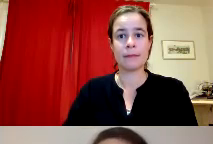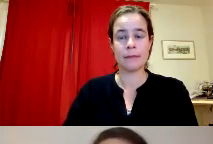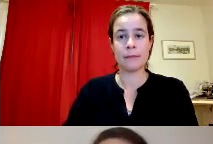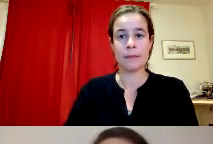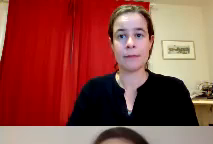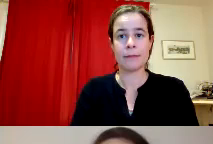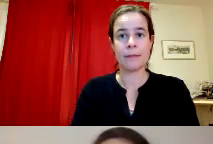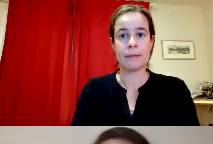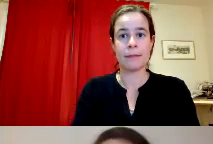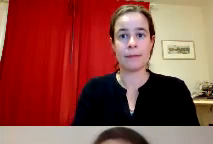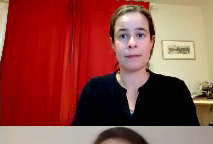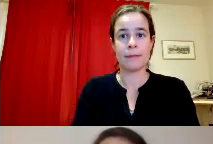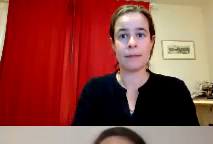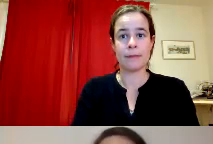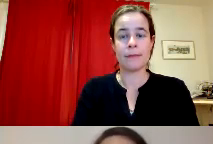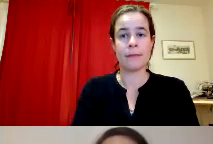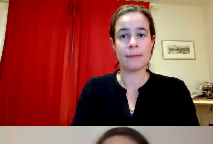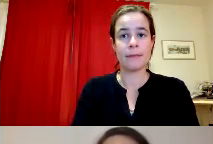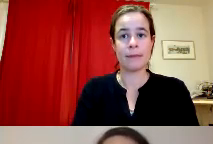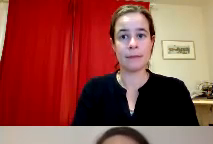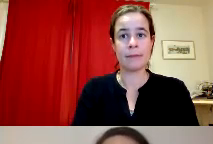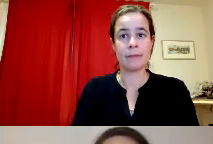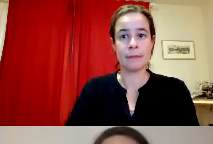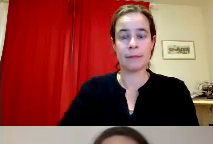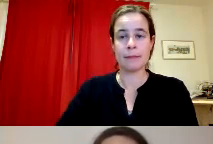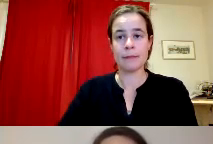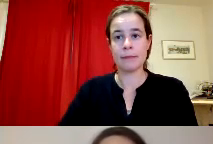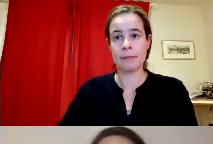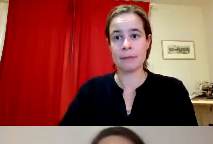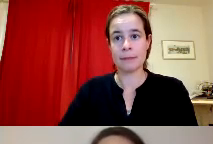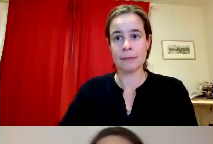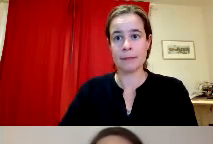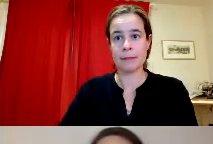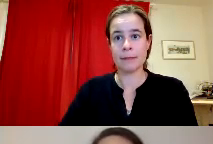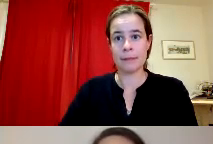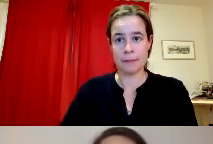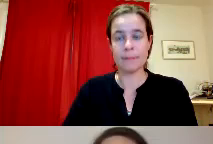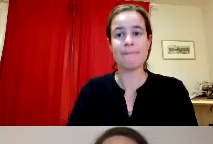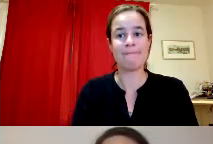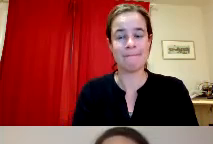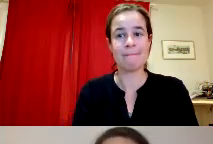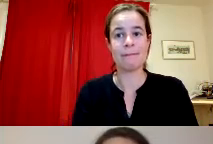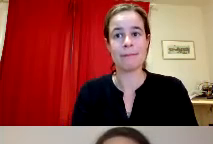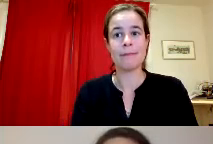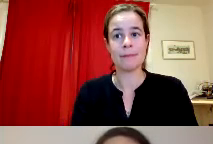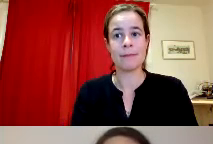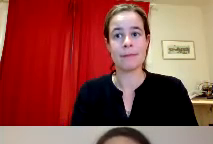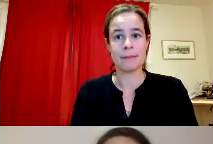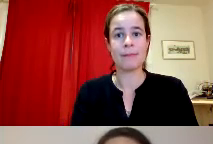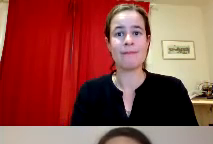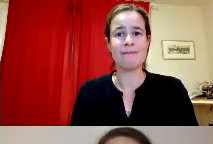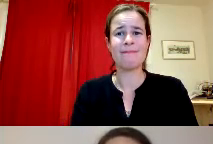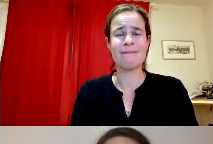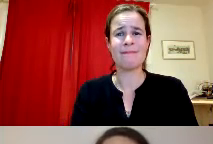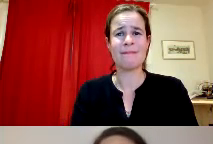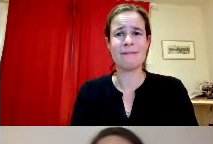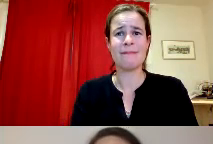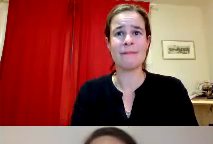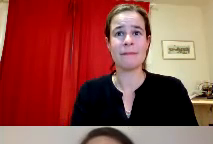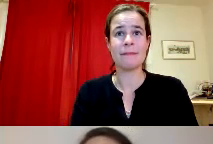in-person support not being available. We also heard specific comments about people being upset that their public health nurse had been